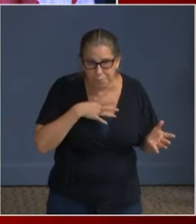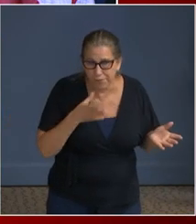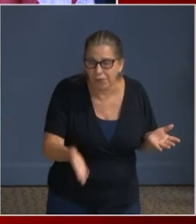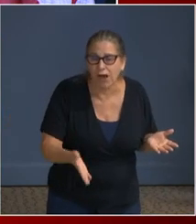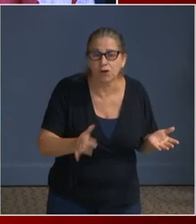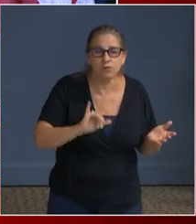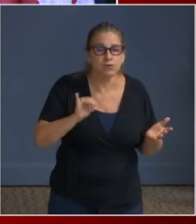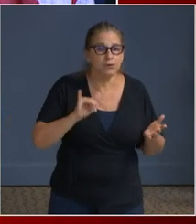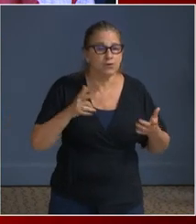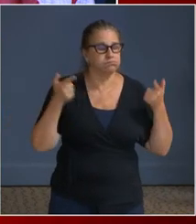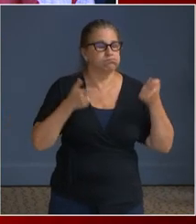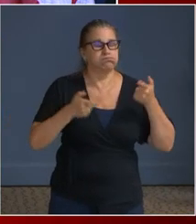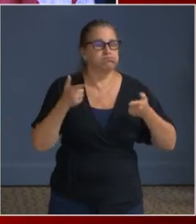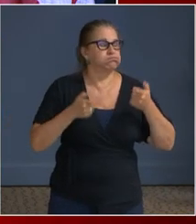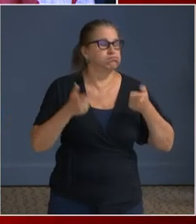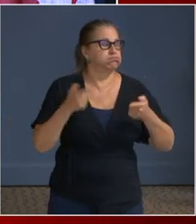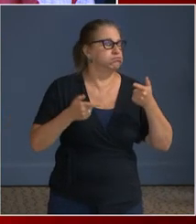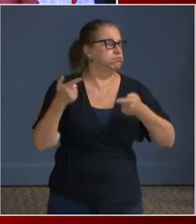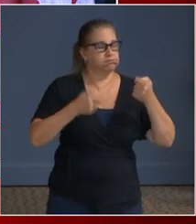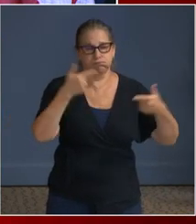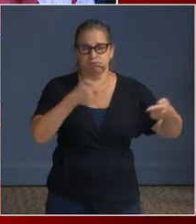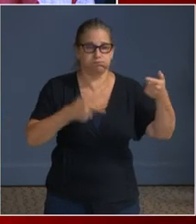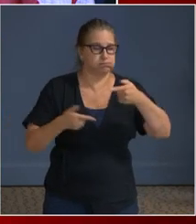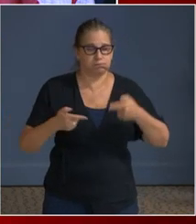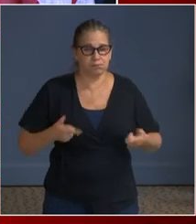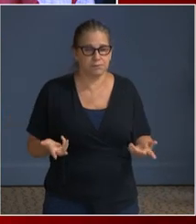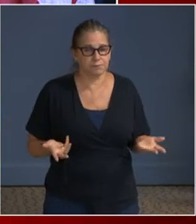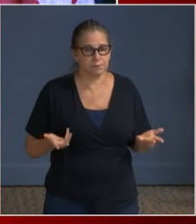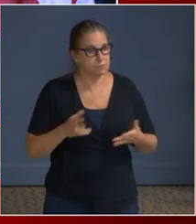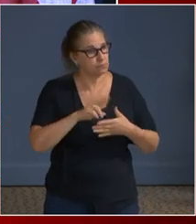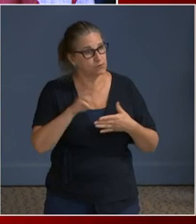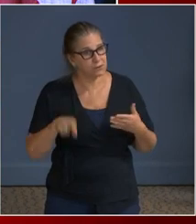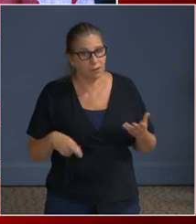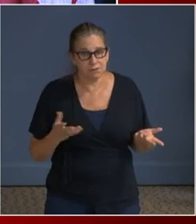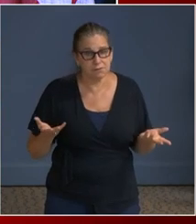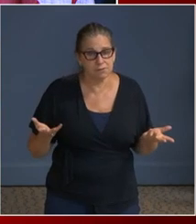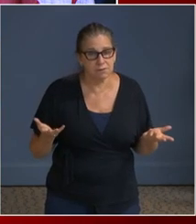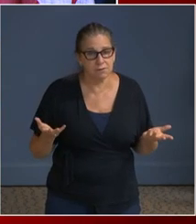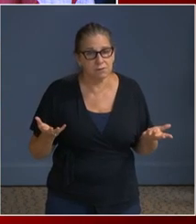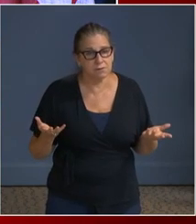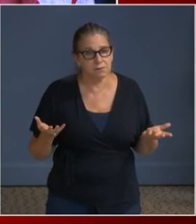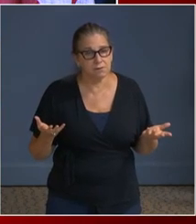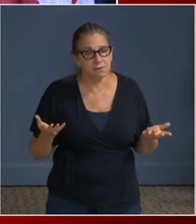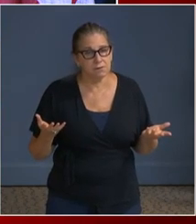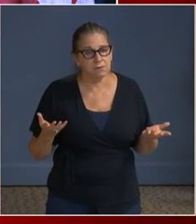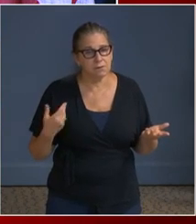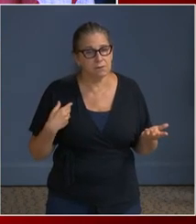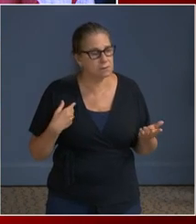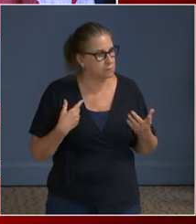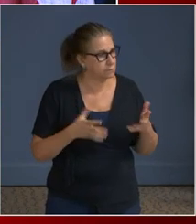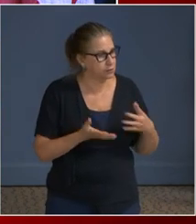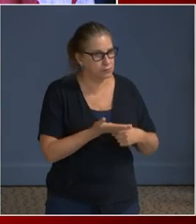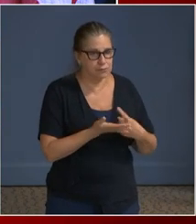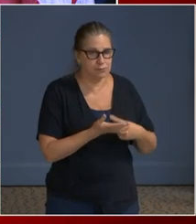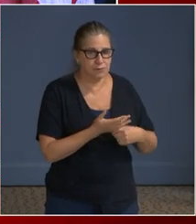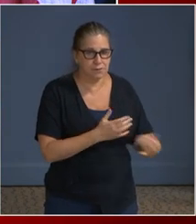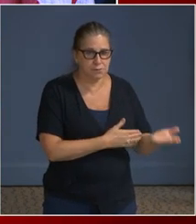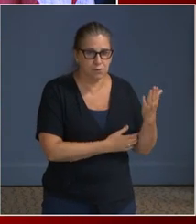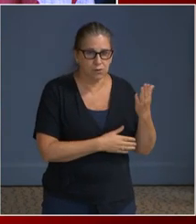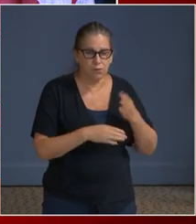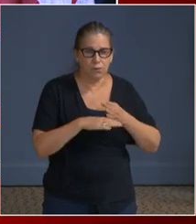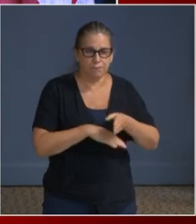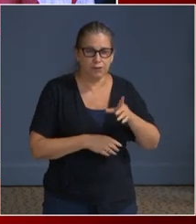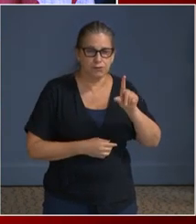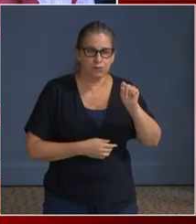open fire. And as a result, we're sitting here this morning talking about over 20 folks that have been hit